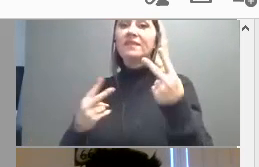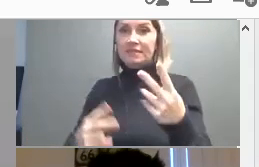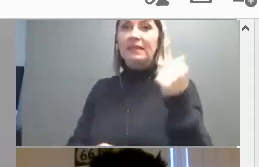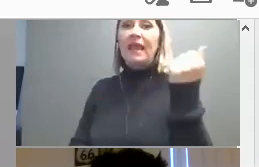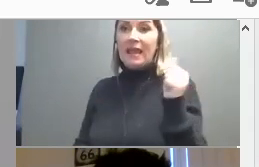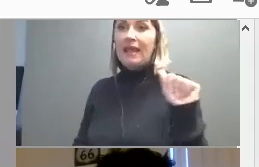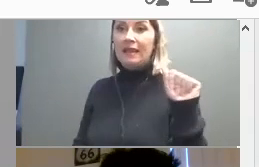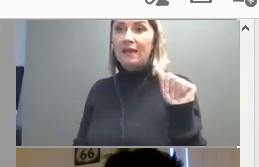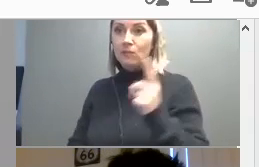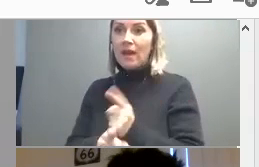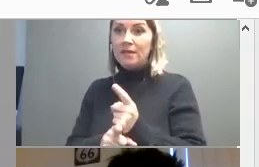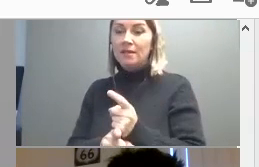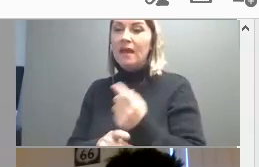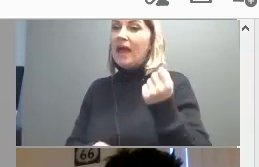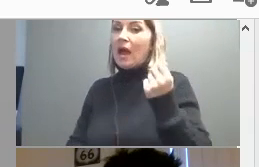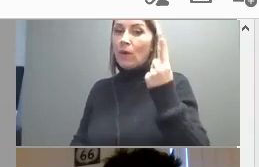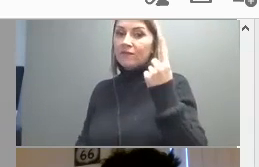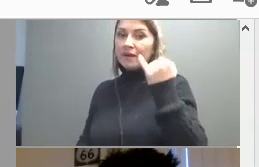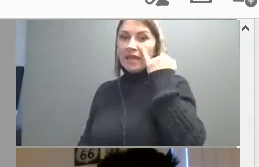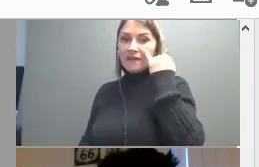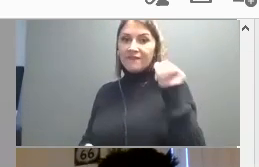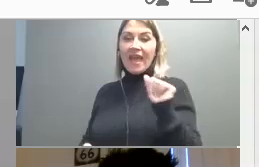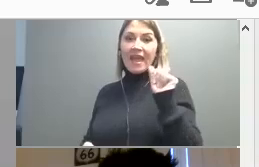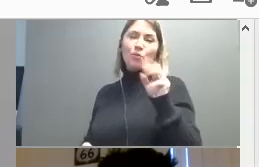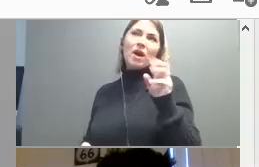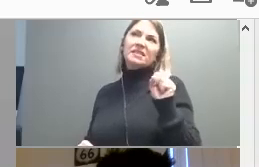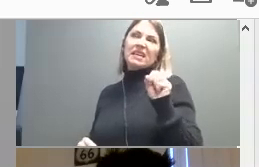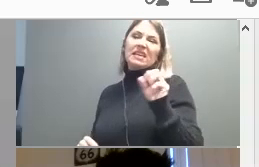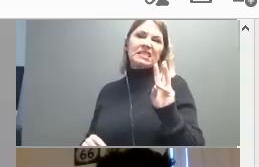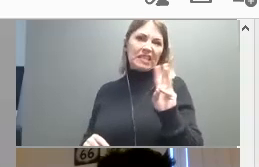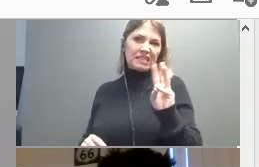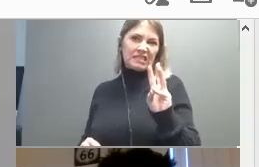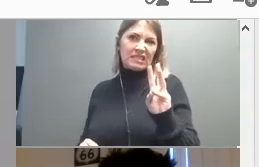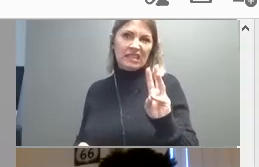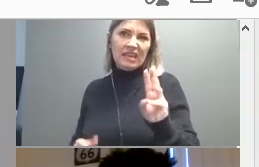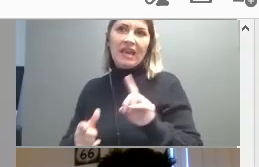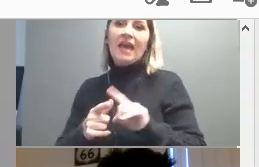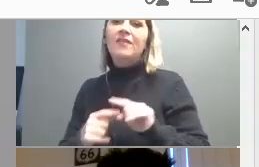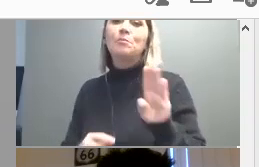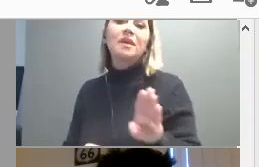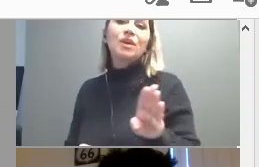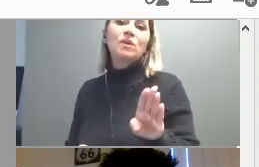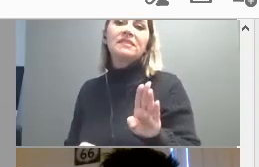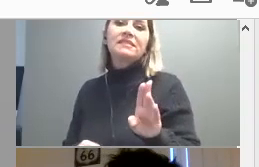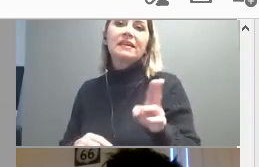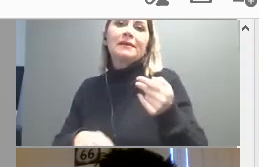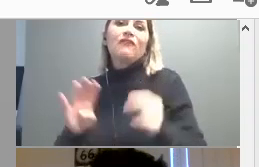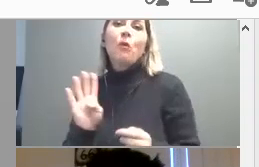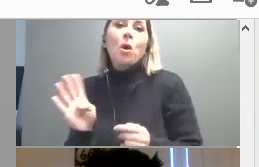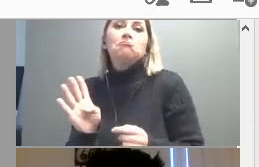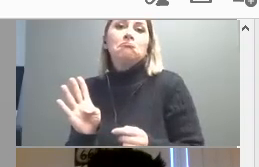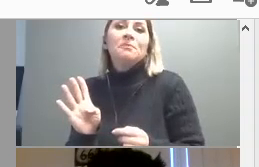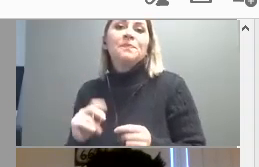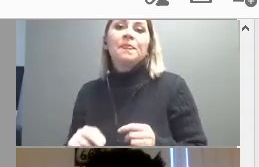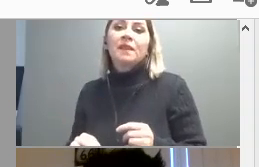right? However, if A was, let's say, 6, and then B was, as usual, 4, would